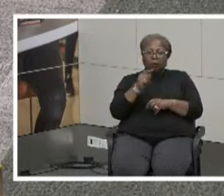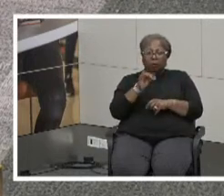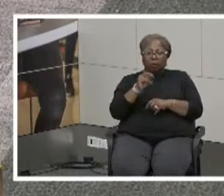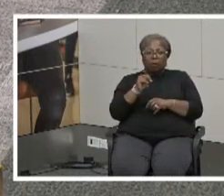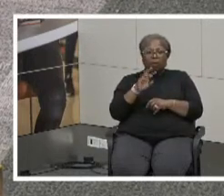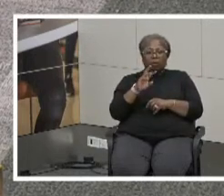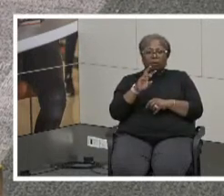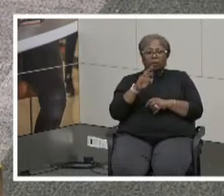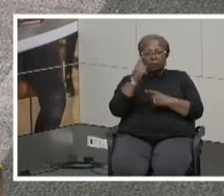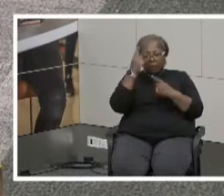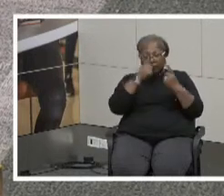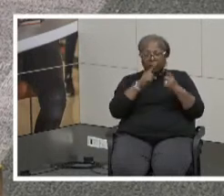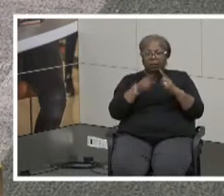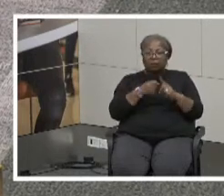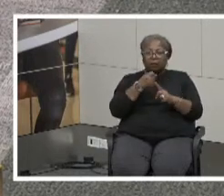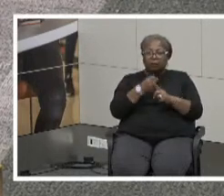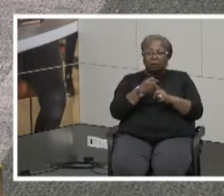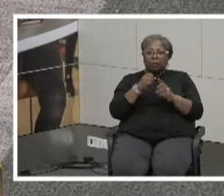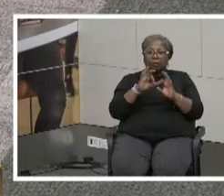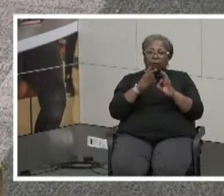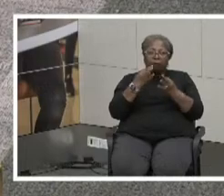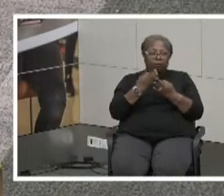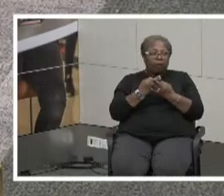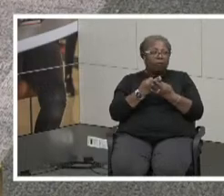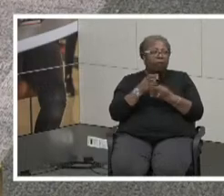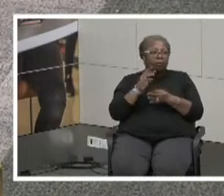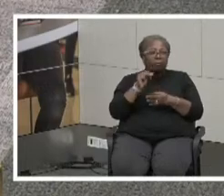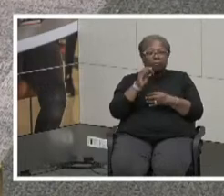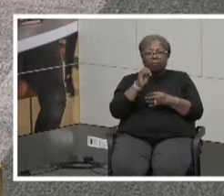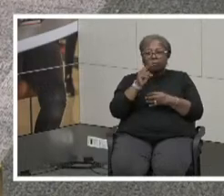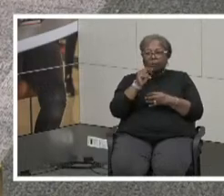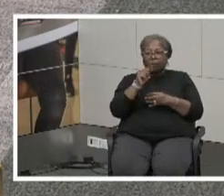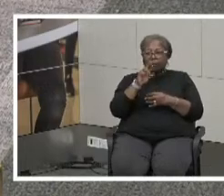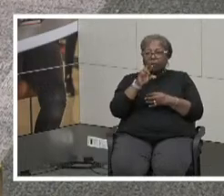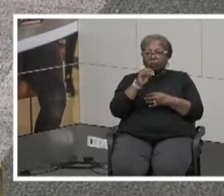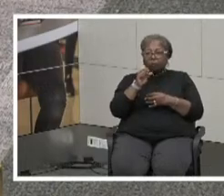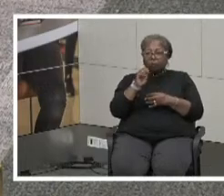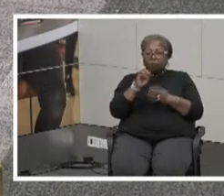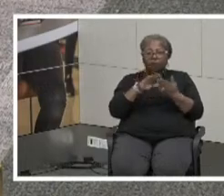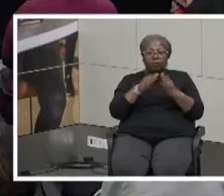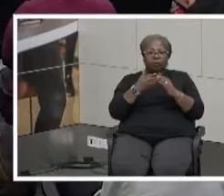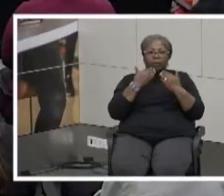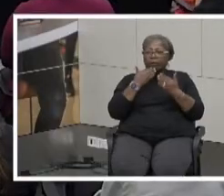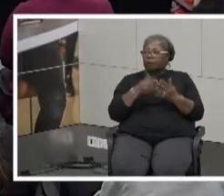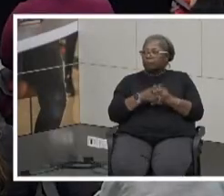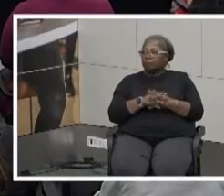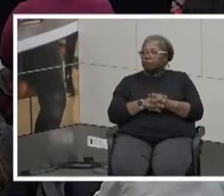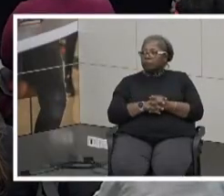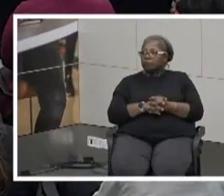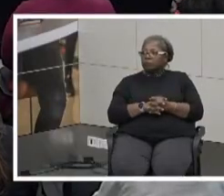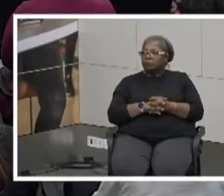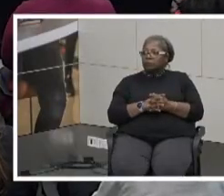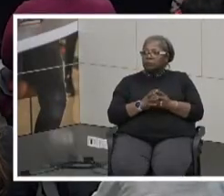school and consider the impact on current families and the broader montos Community thank you thank